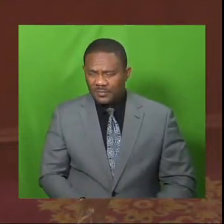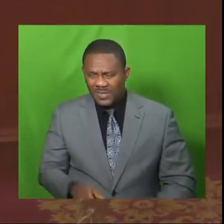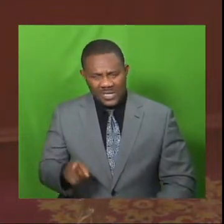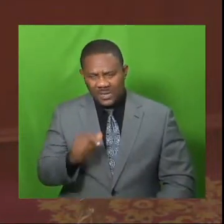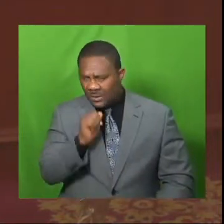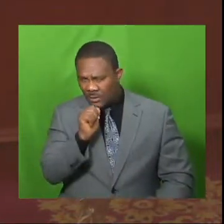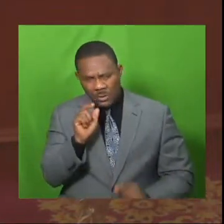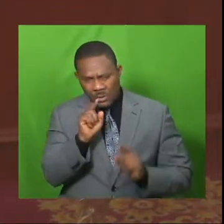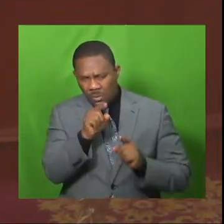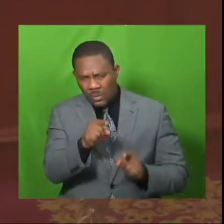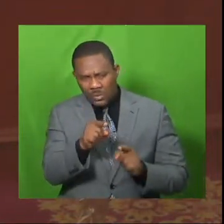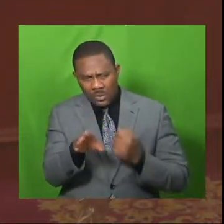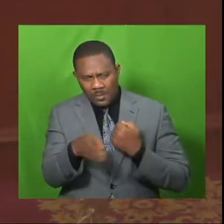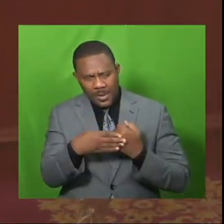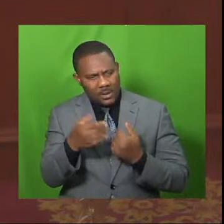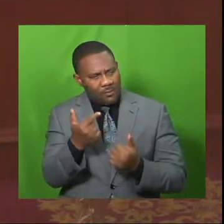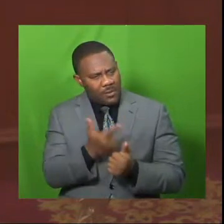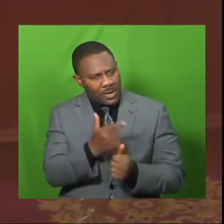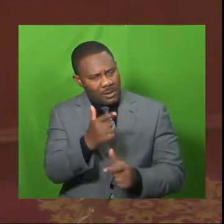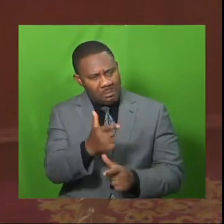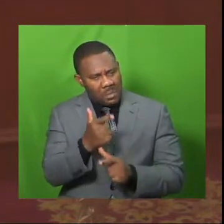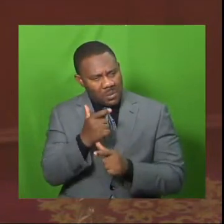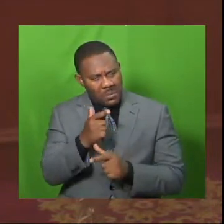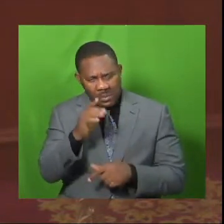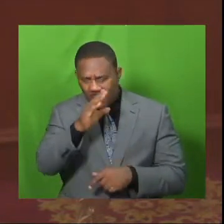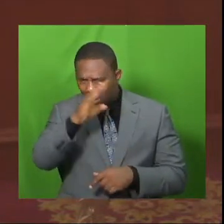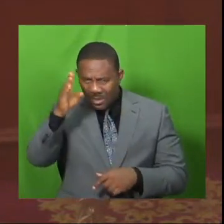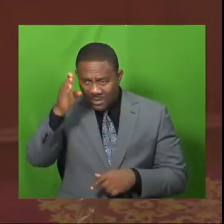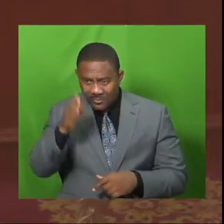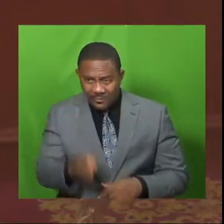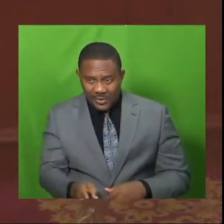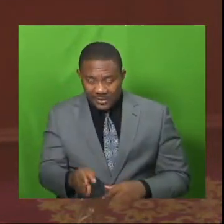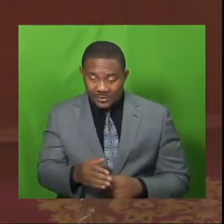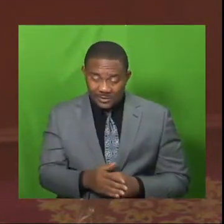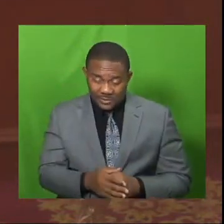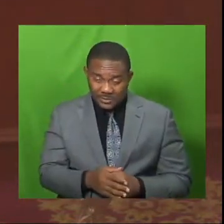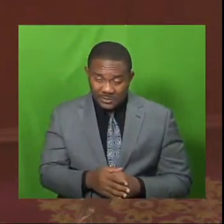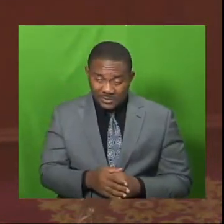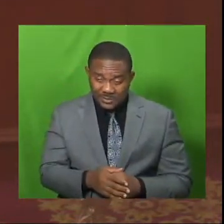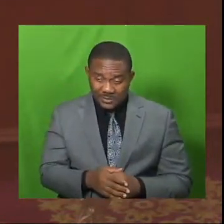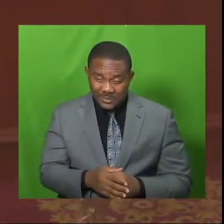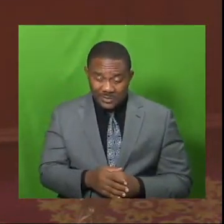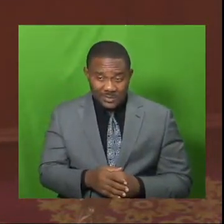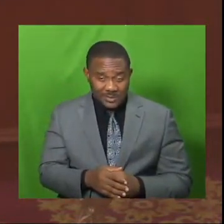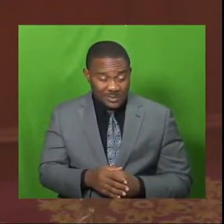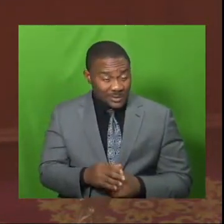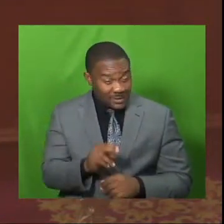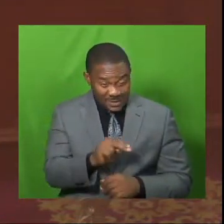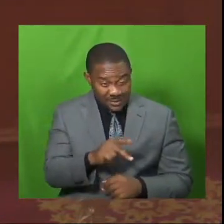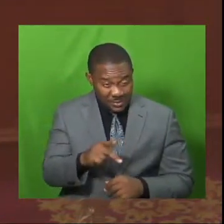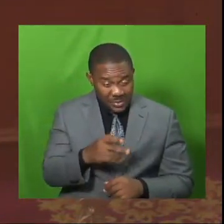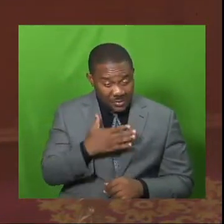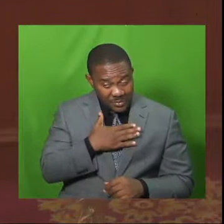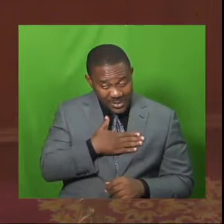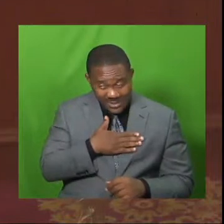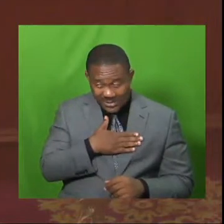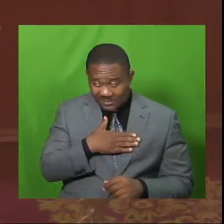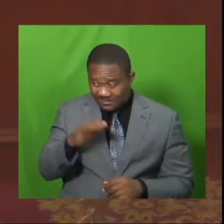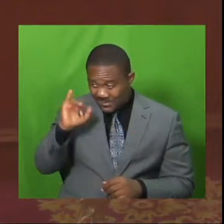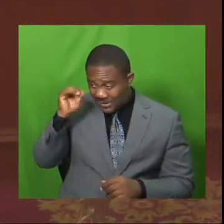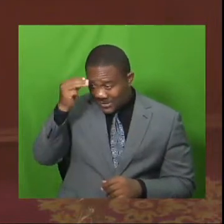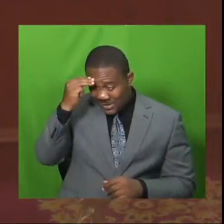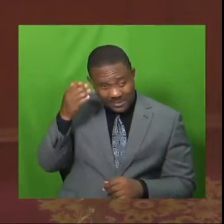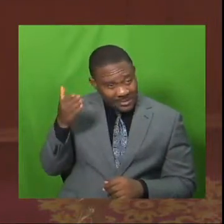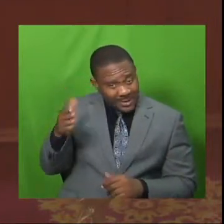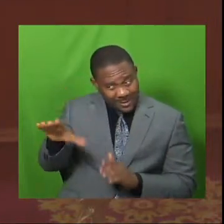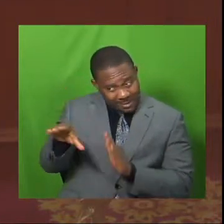penny from the Bank of Ghana. And I want you to learn from the good example of John Dramani Mahama. And if they